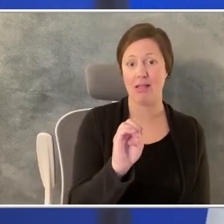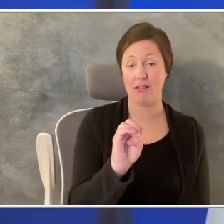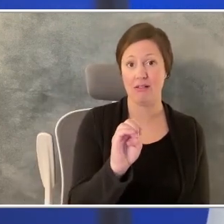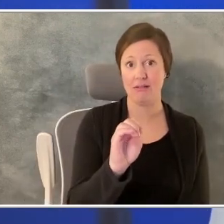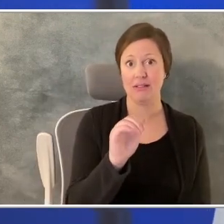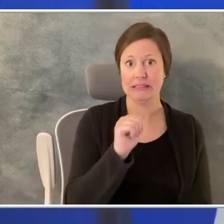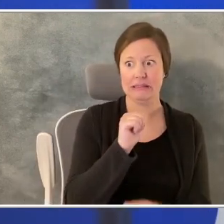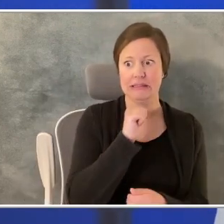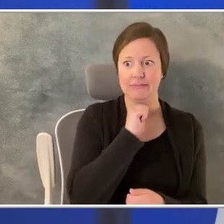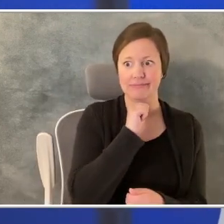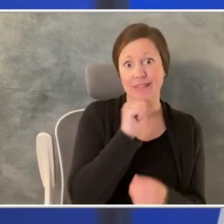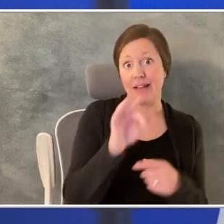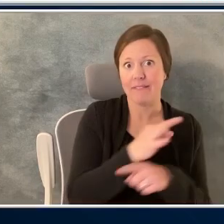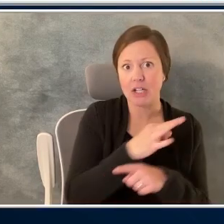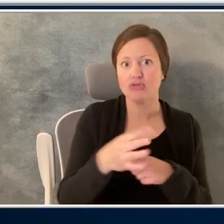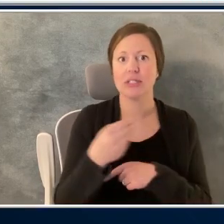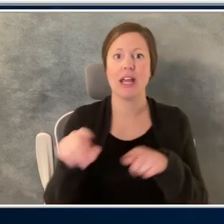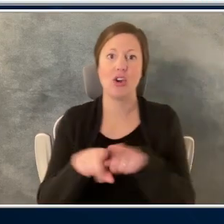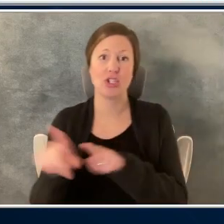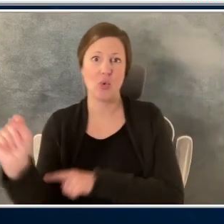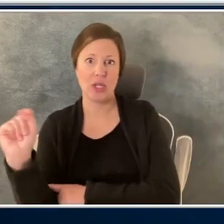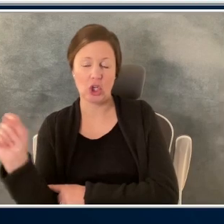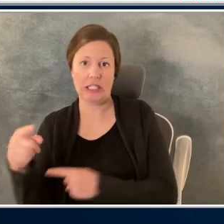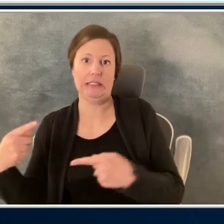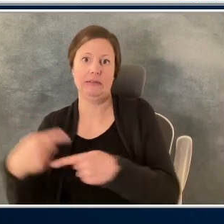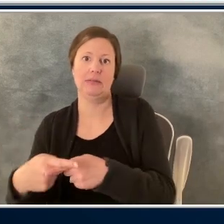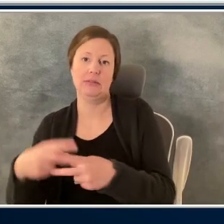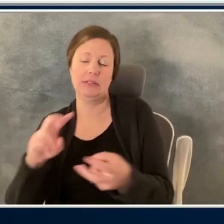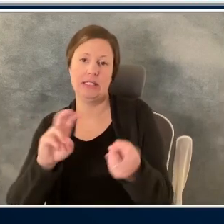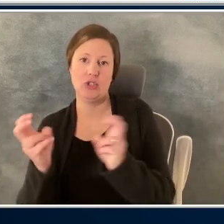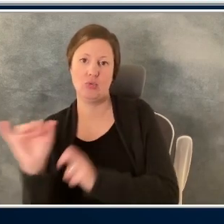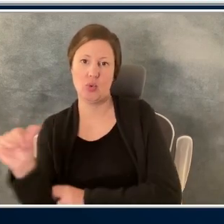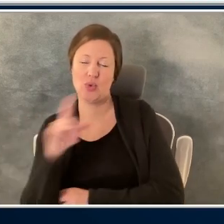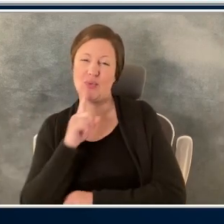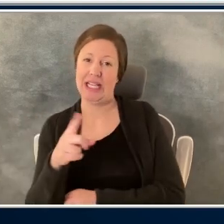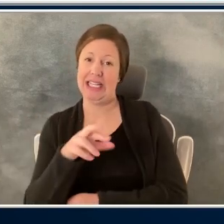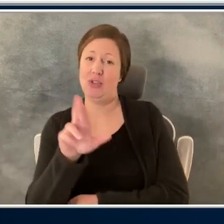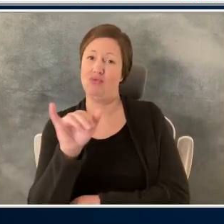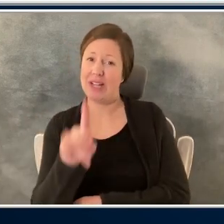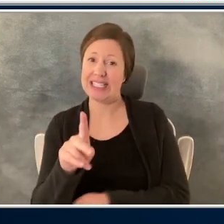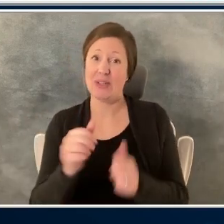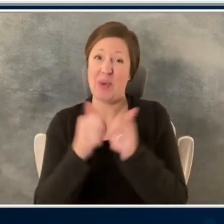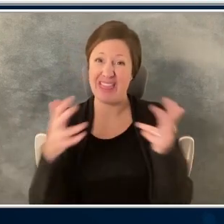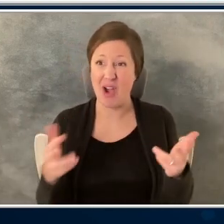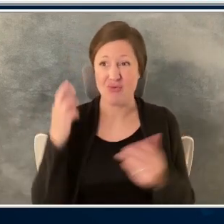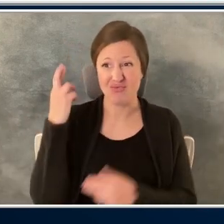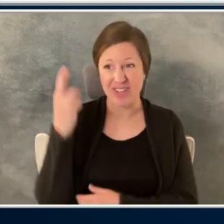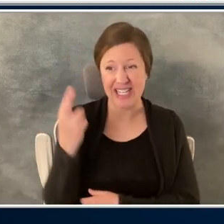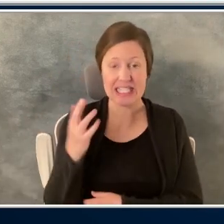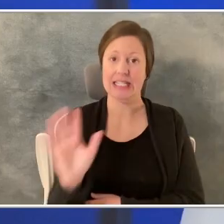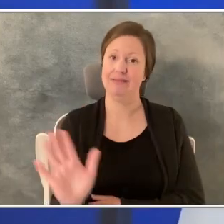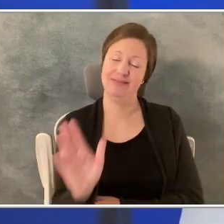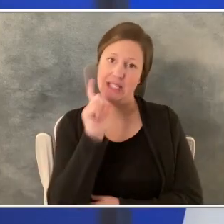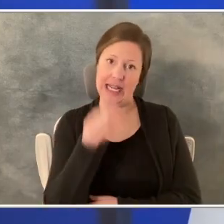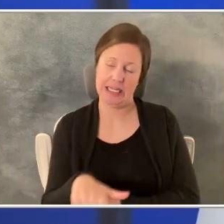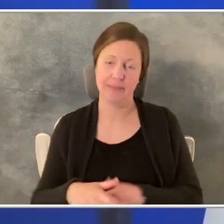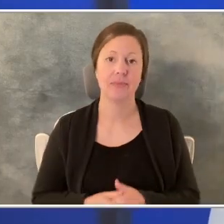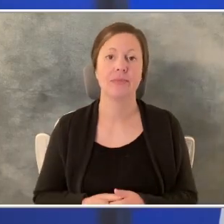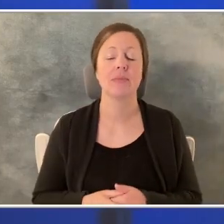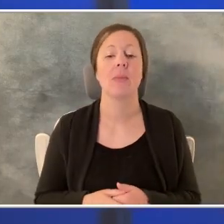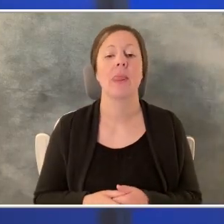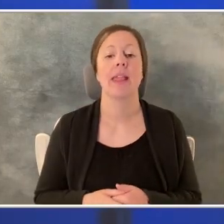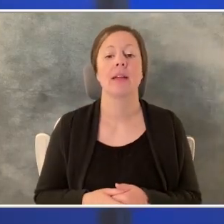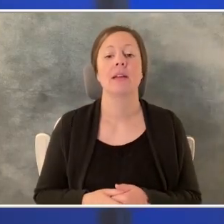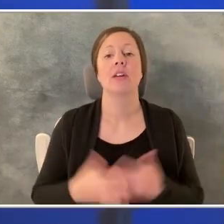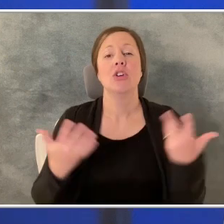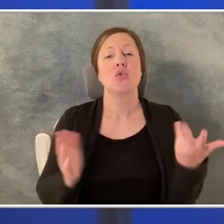to. Makes sense. Stu wants to know, what does Chris's follow-up care look like? So it's PSAs. I mean, after the initial recovery, right?